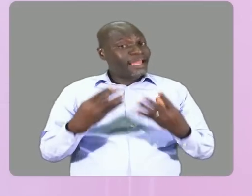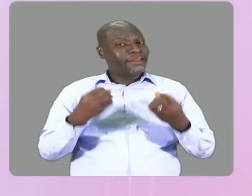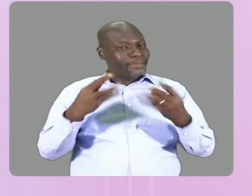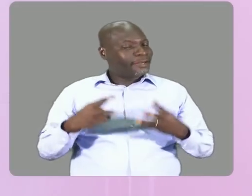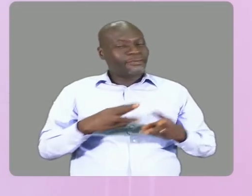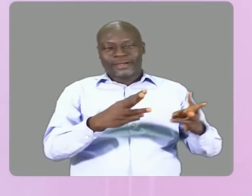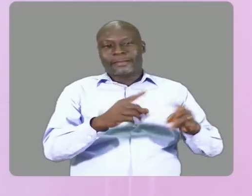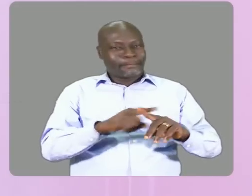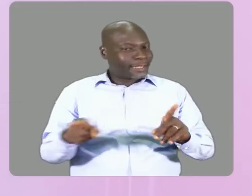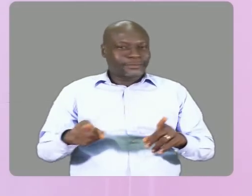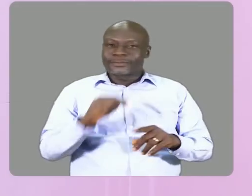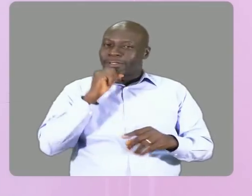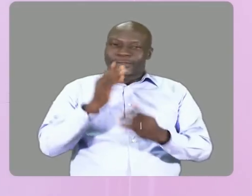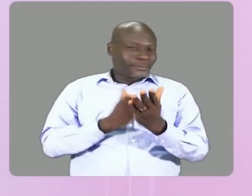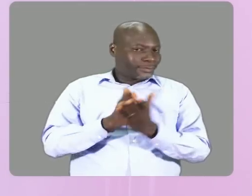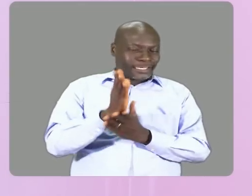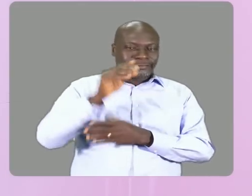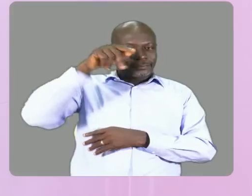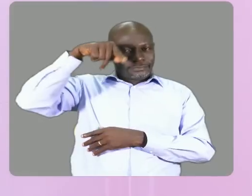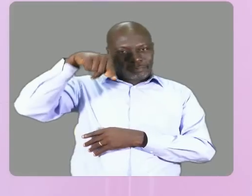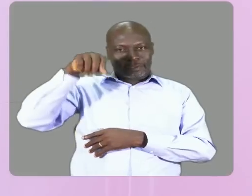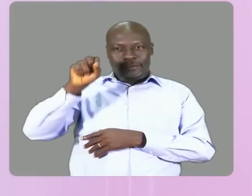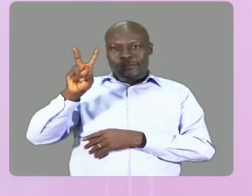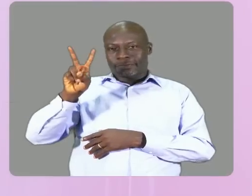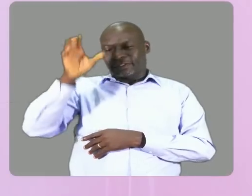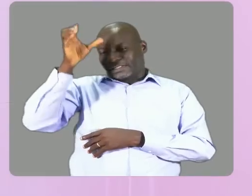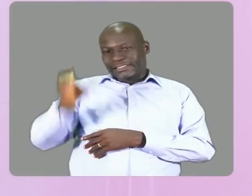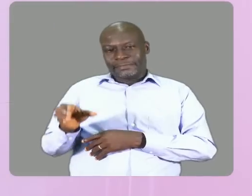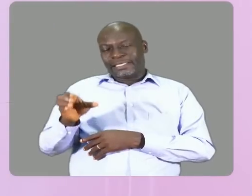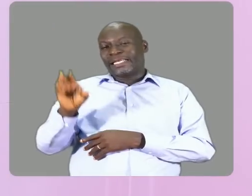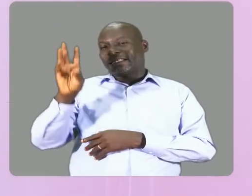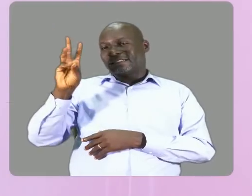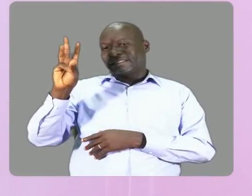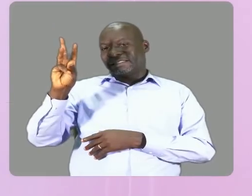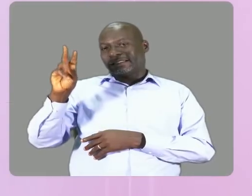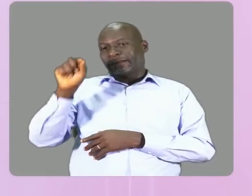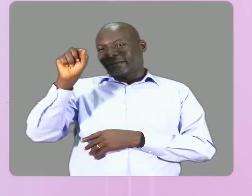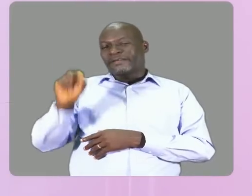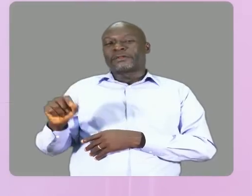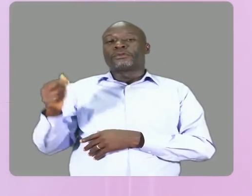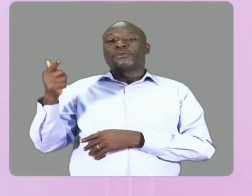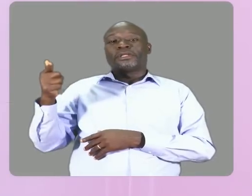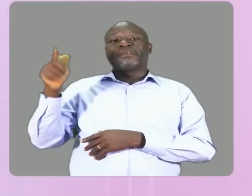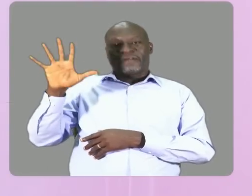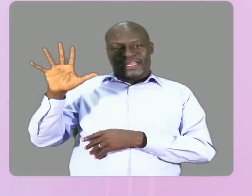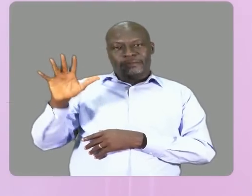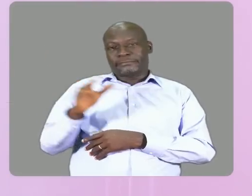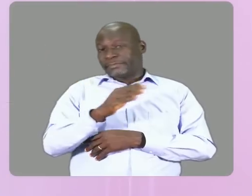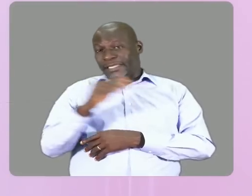kwan Proverbs chapter 16 verse 25 and Proverbs chapter